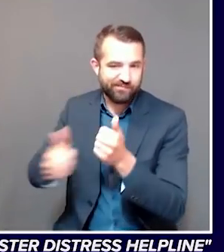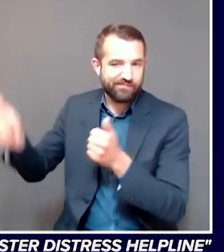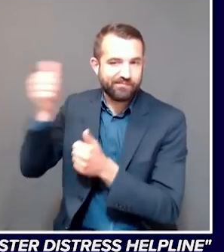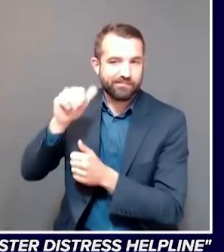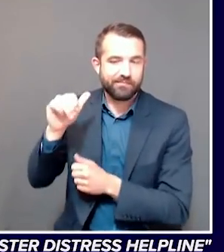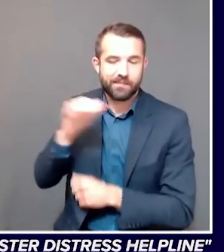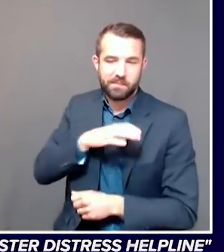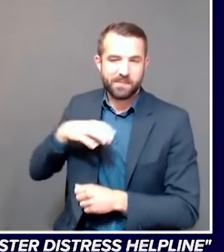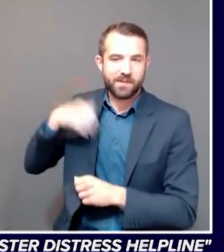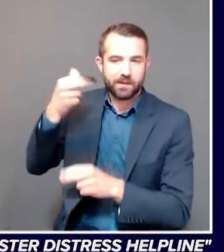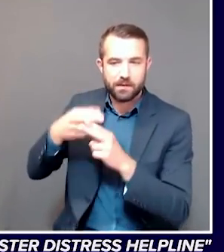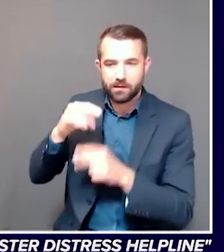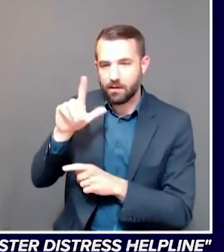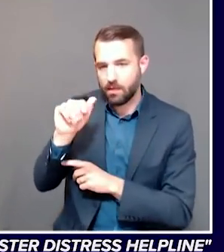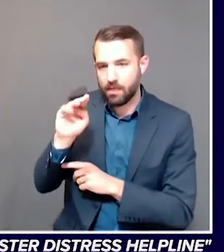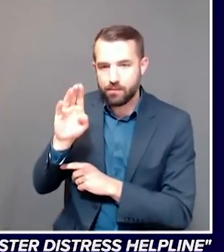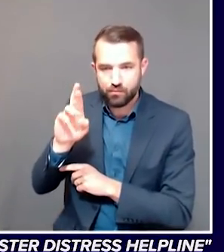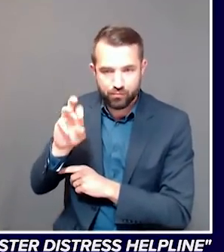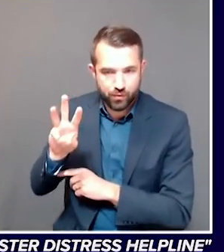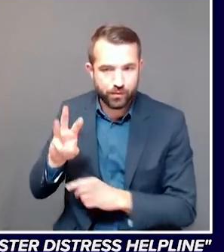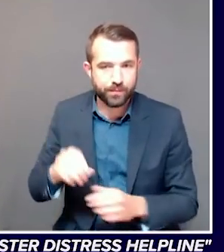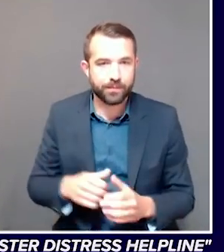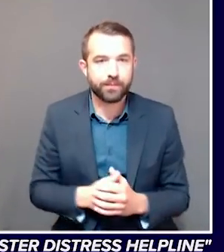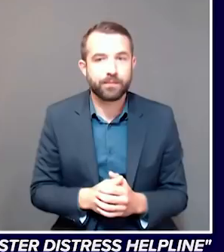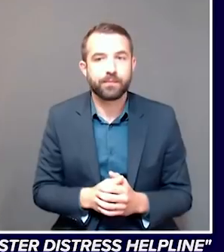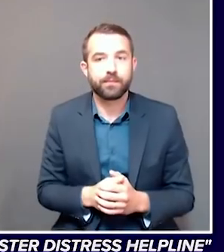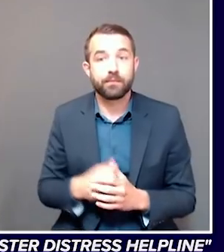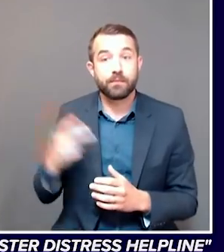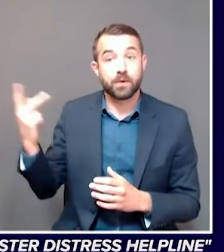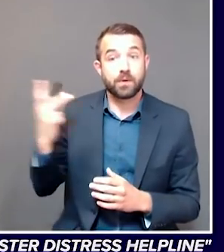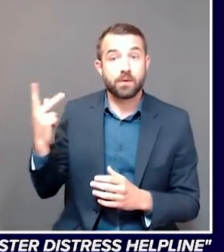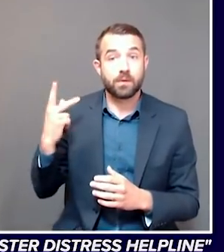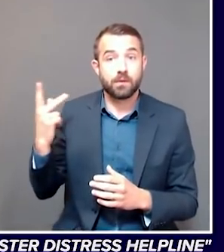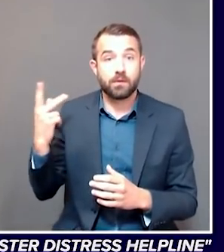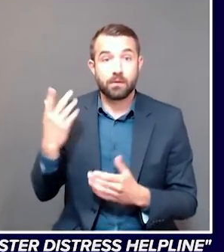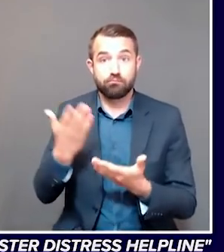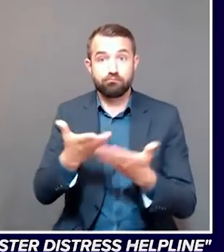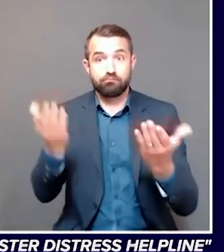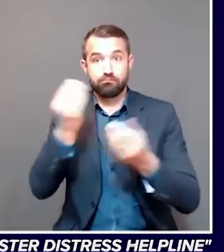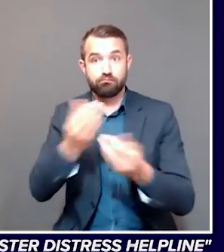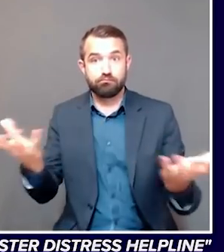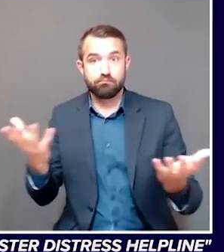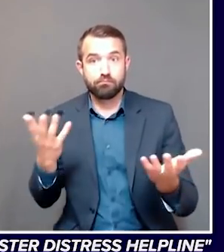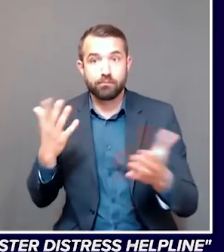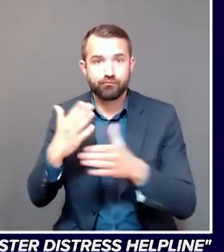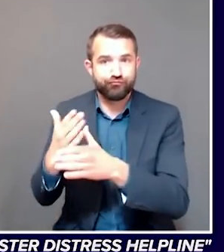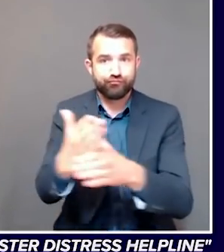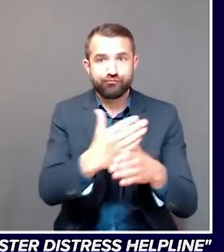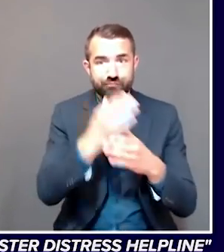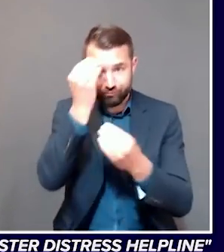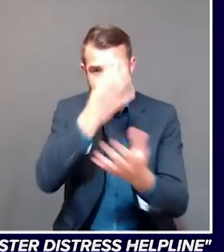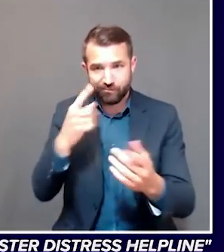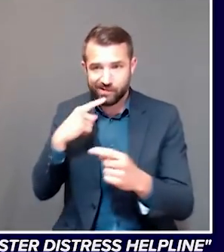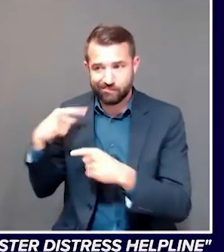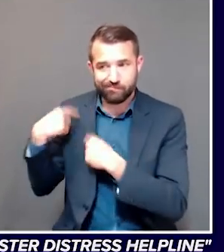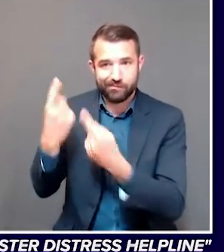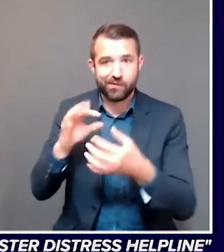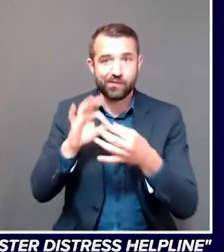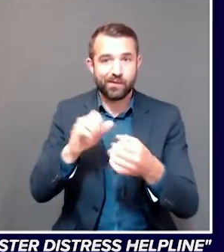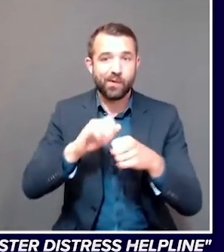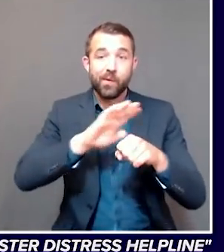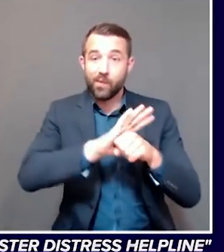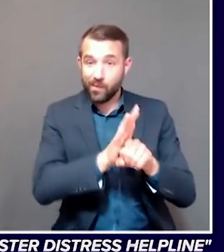Human Services. Commissioner Lambrew and I are joining everyone today to provide everyone across the state an update on the